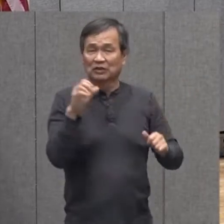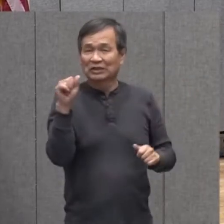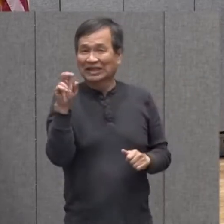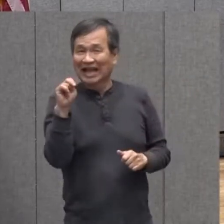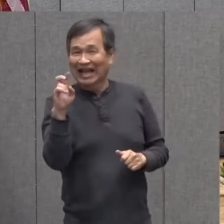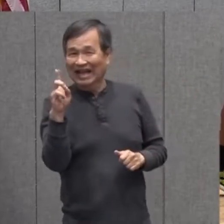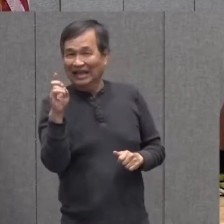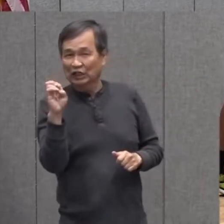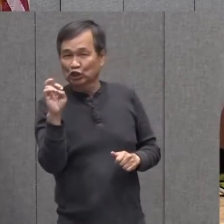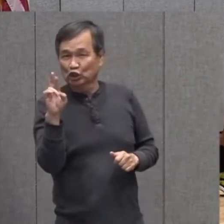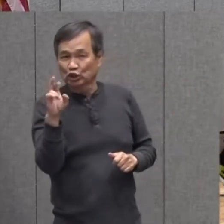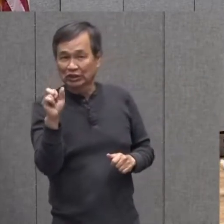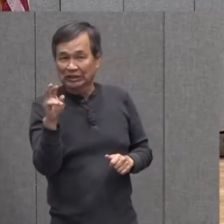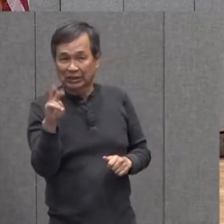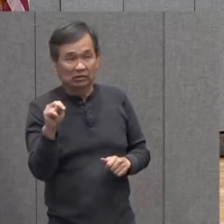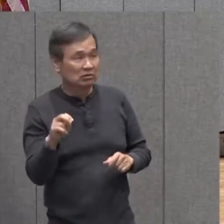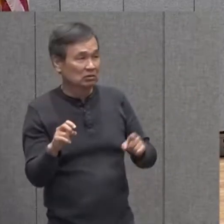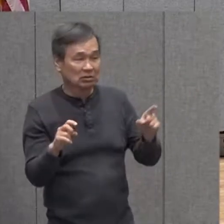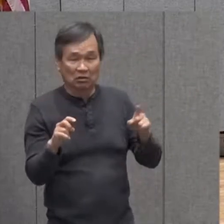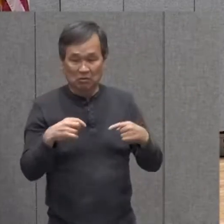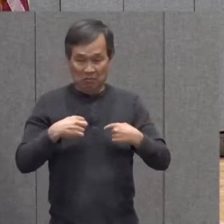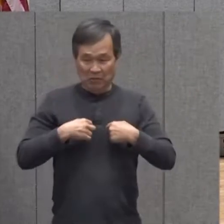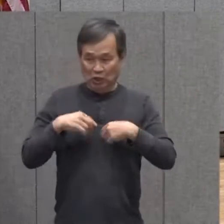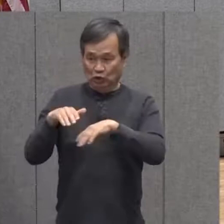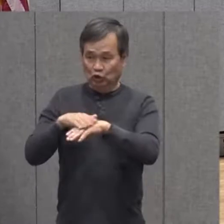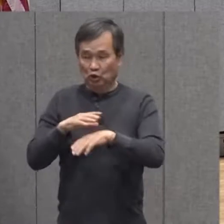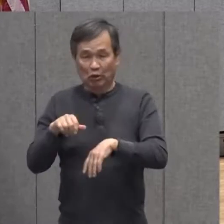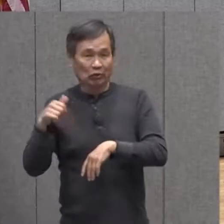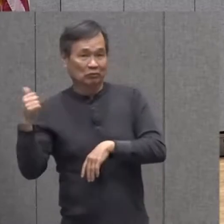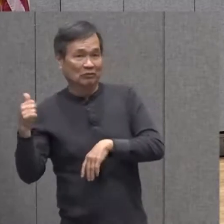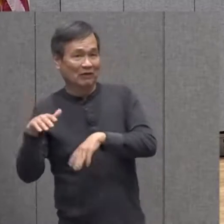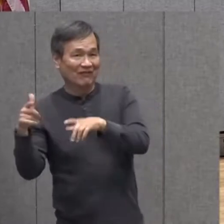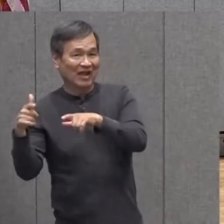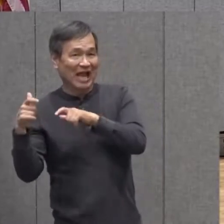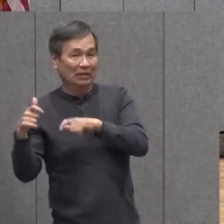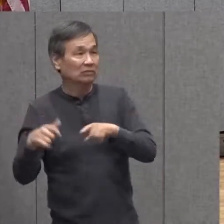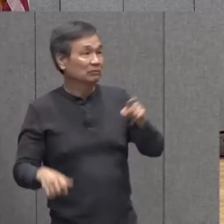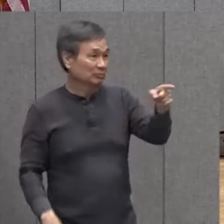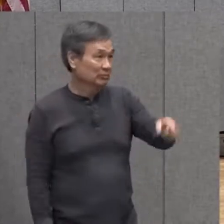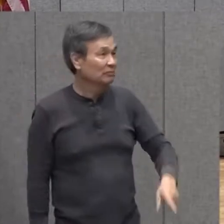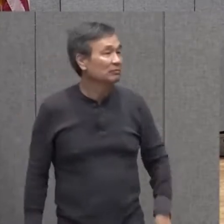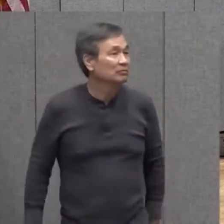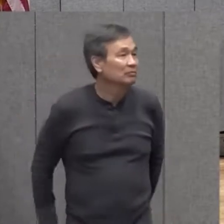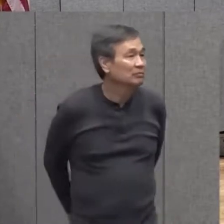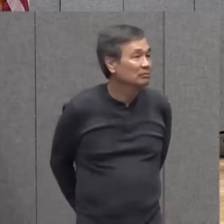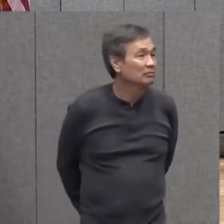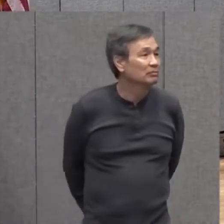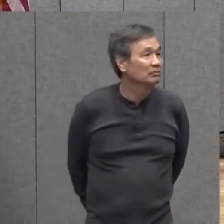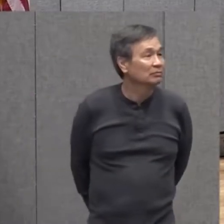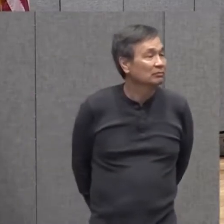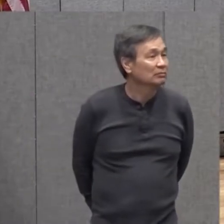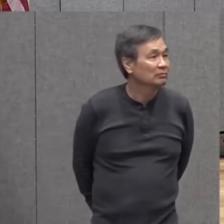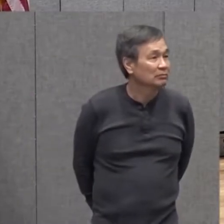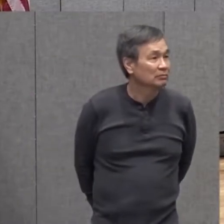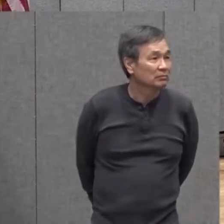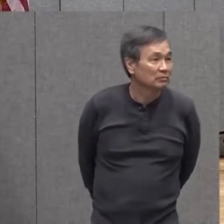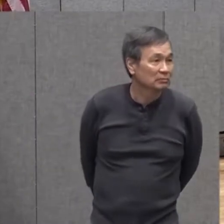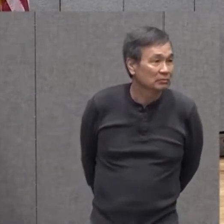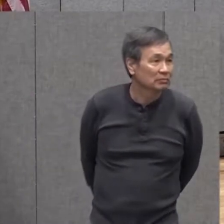Mr. Anderson. Si quieres hacerlo despacio, me sigues a mí. Si lo quieres hacer un poquito más rápido, sigue al maestro